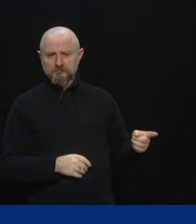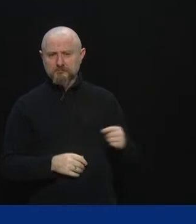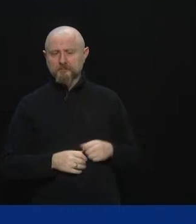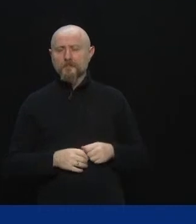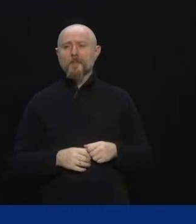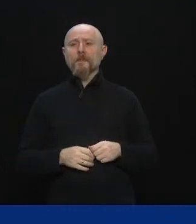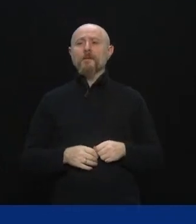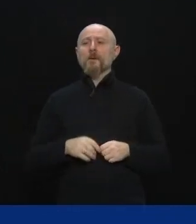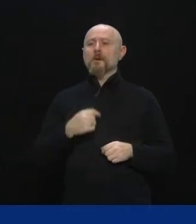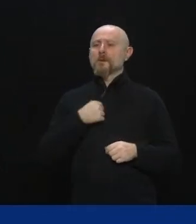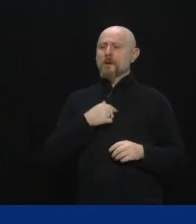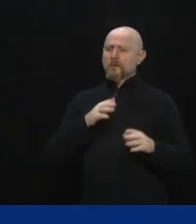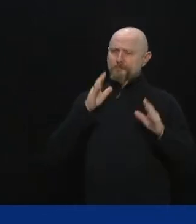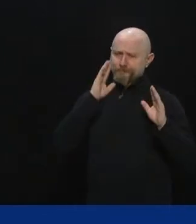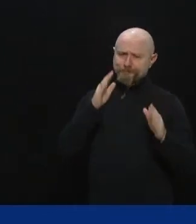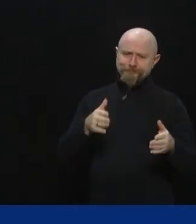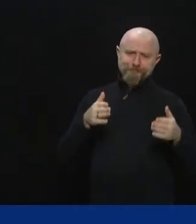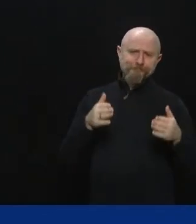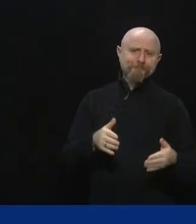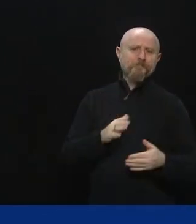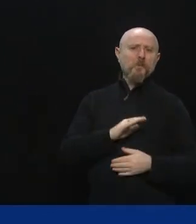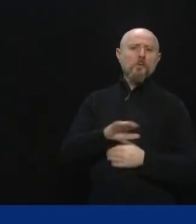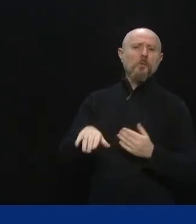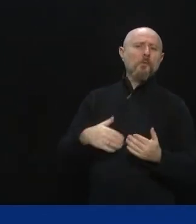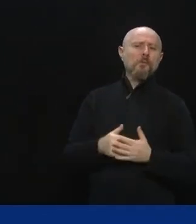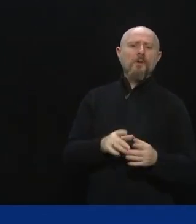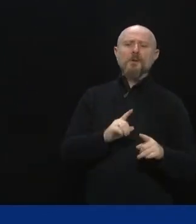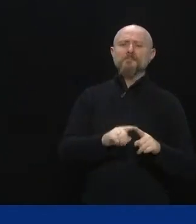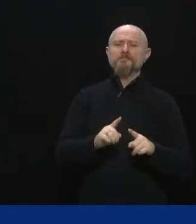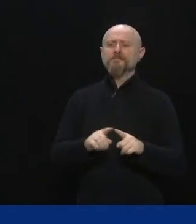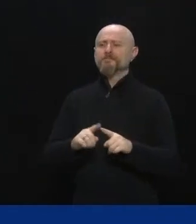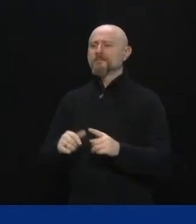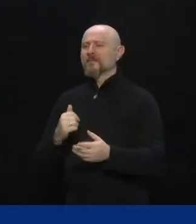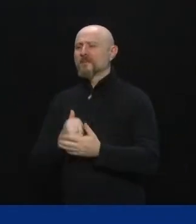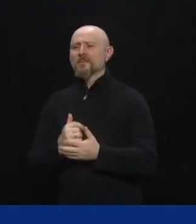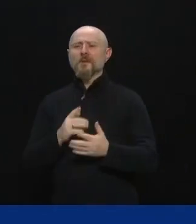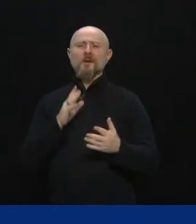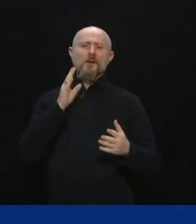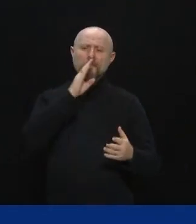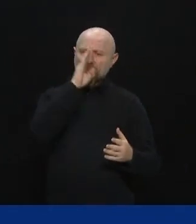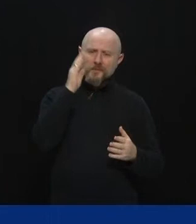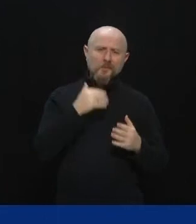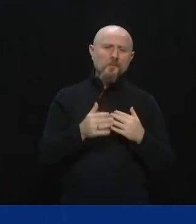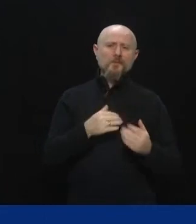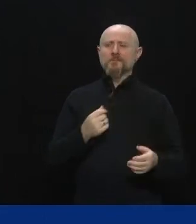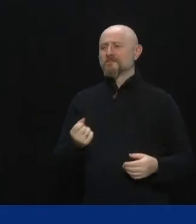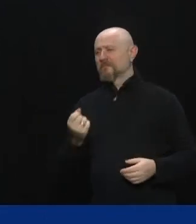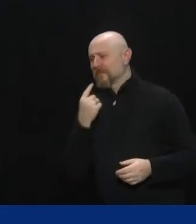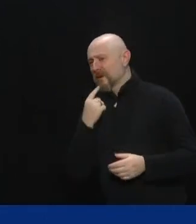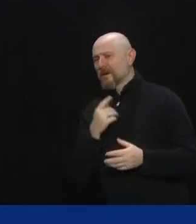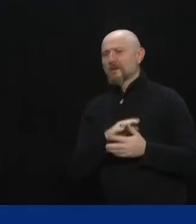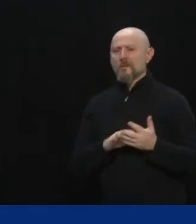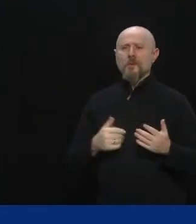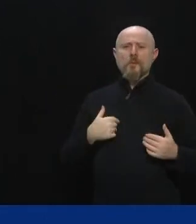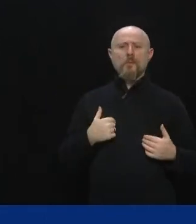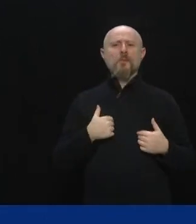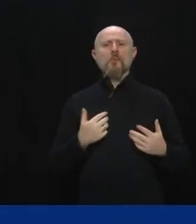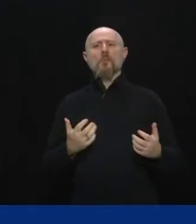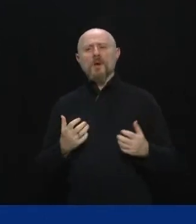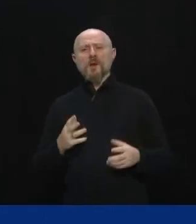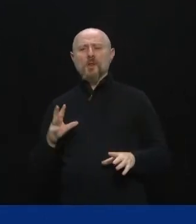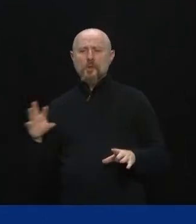laser focused on getting all the treatments, whether they're in the hospital, whether they're over the counter. We have asked to have our hands on the very